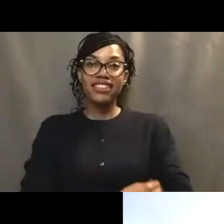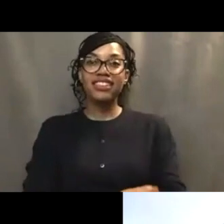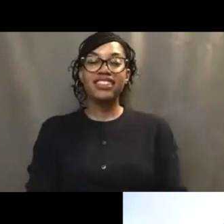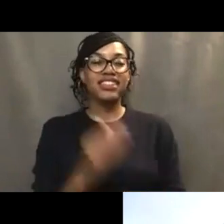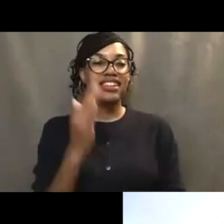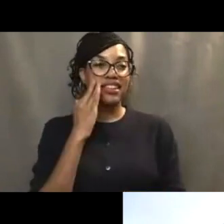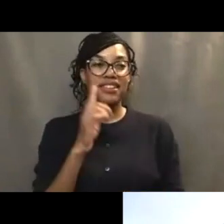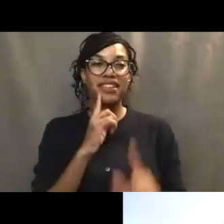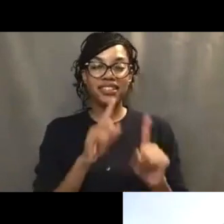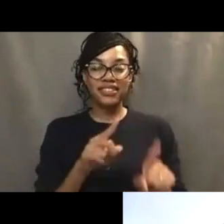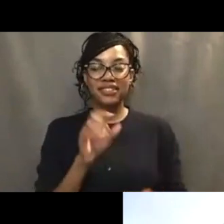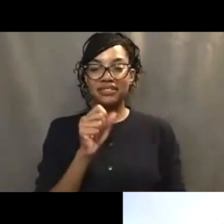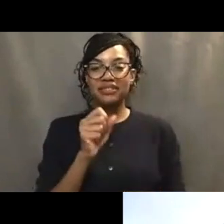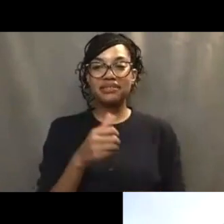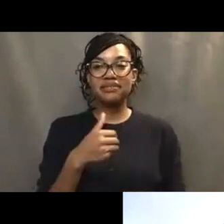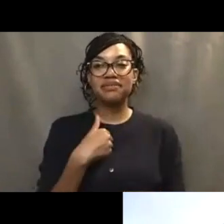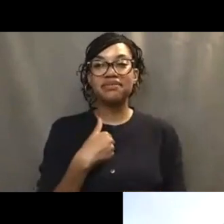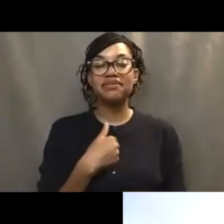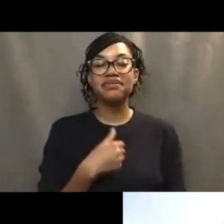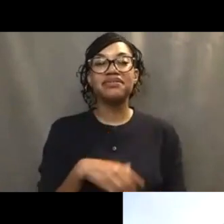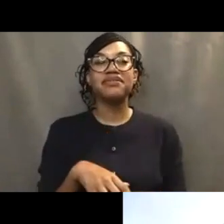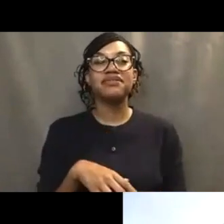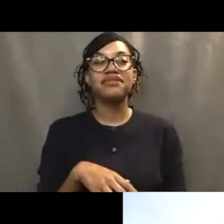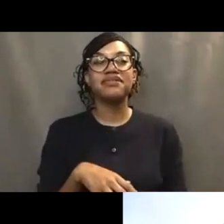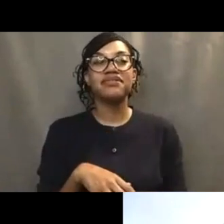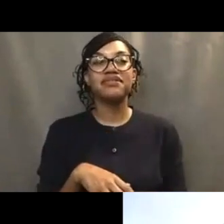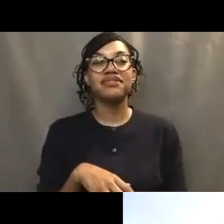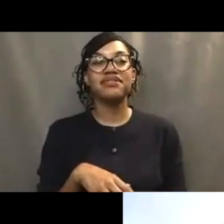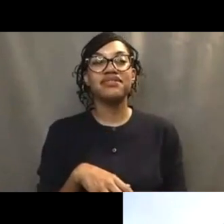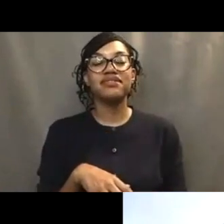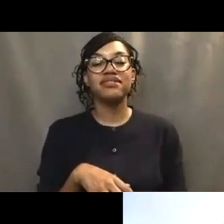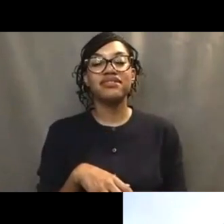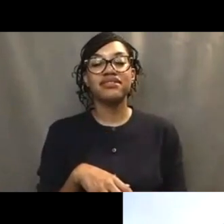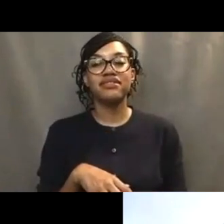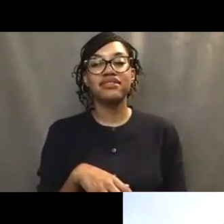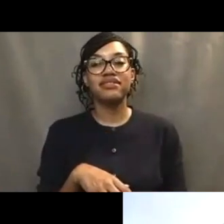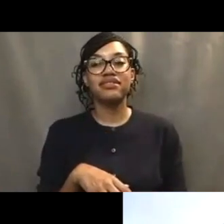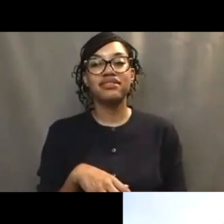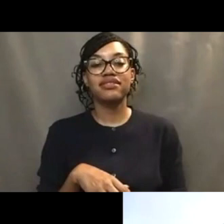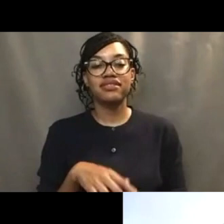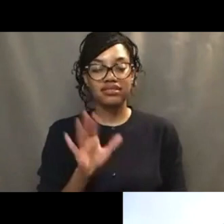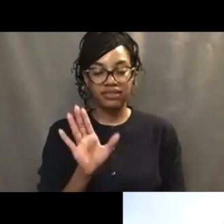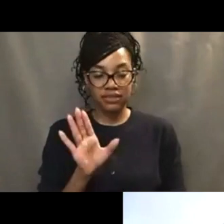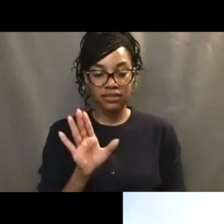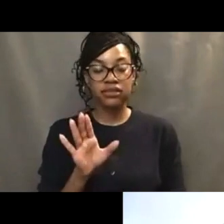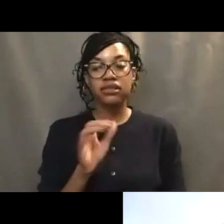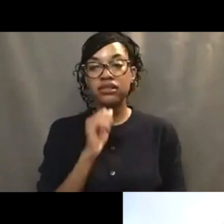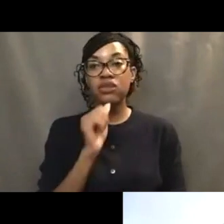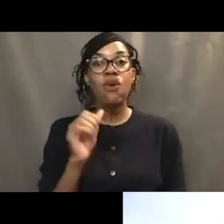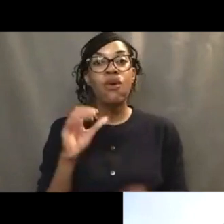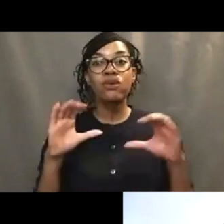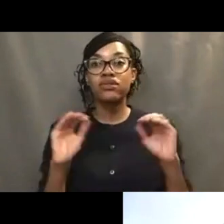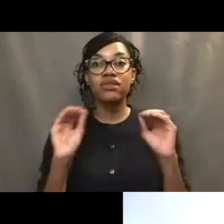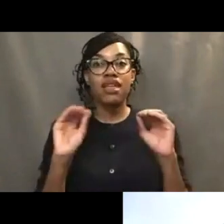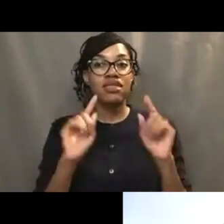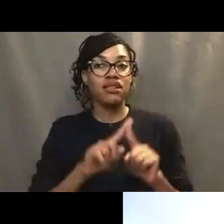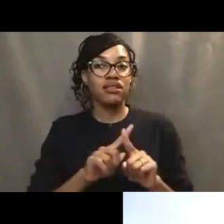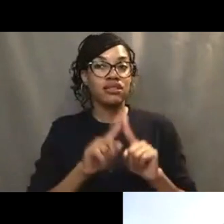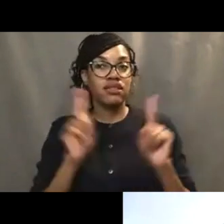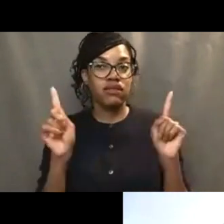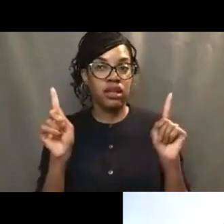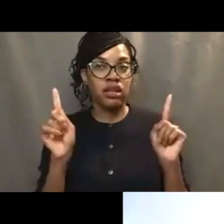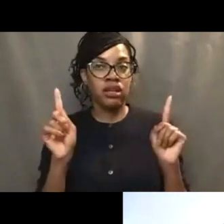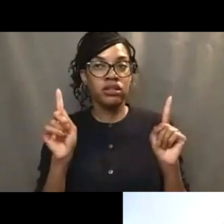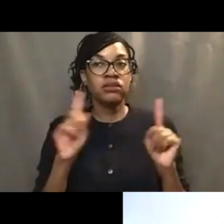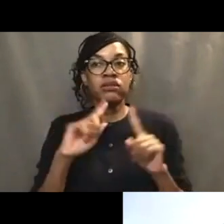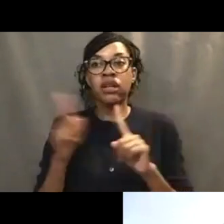well. I think you don't do anything different than you do when you're talking to communities and